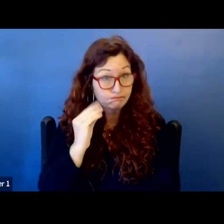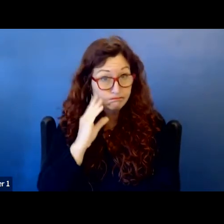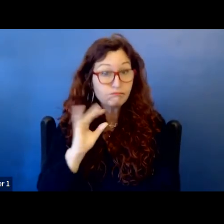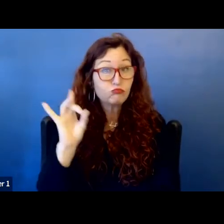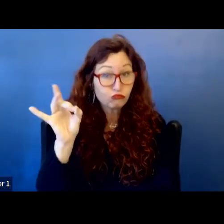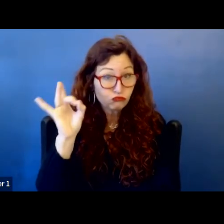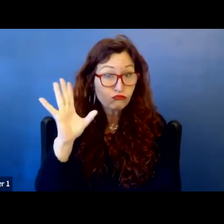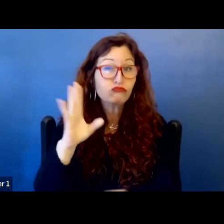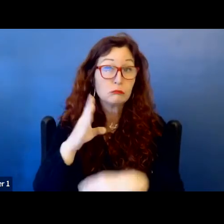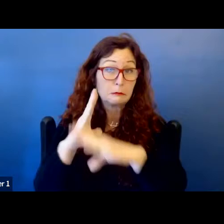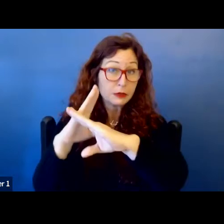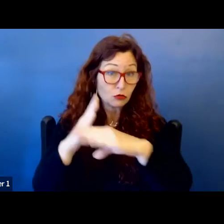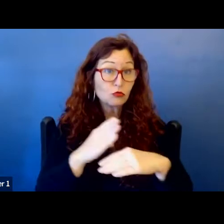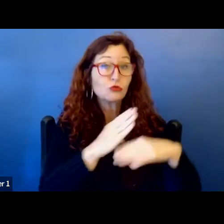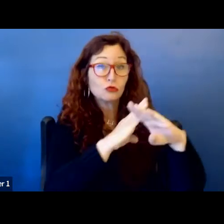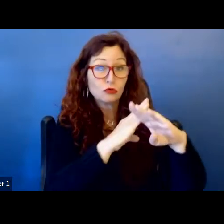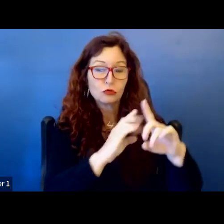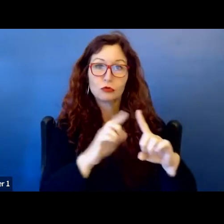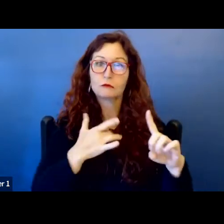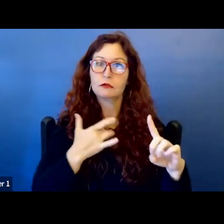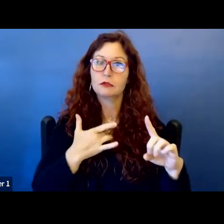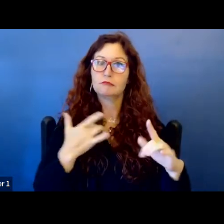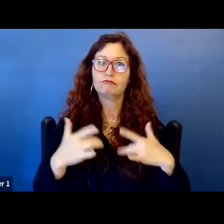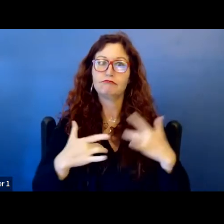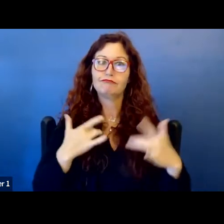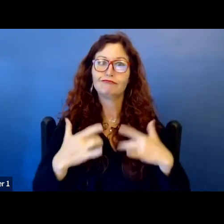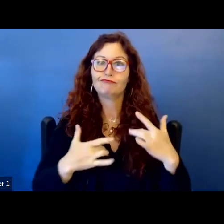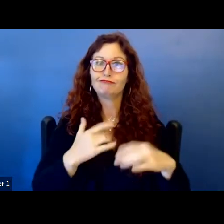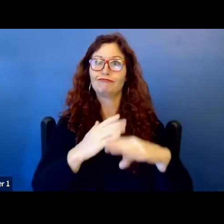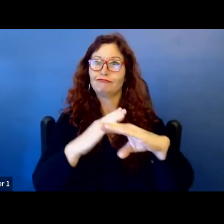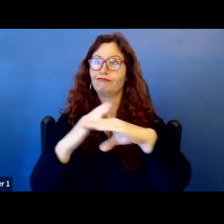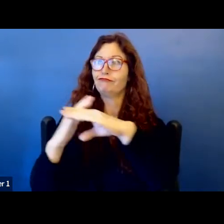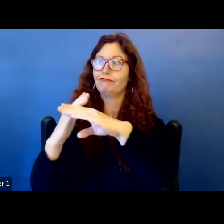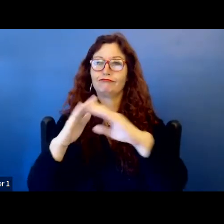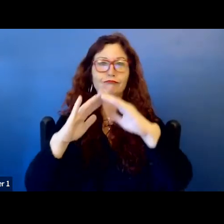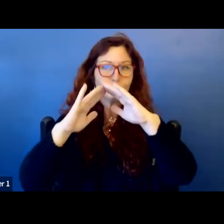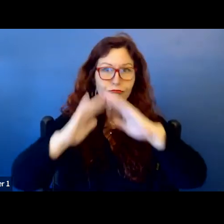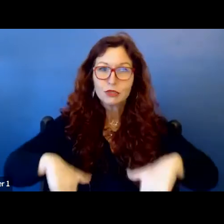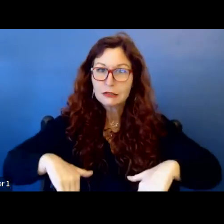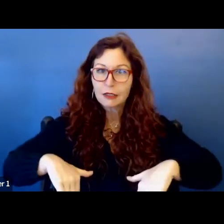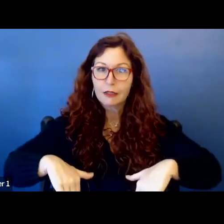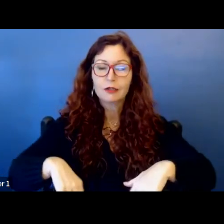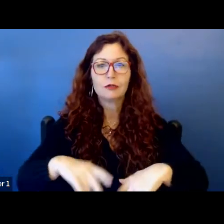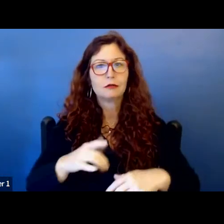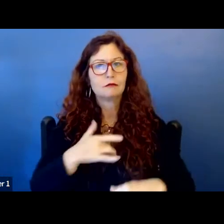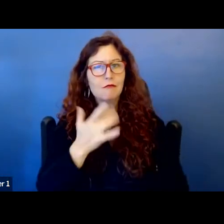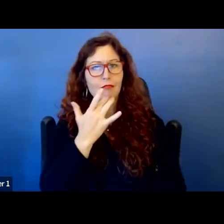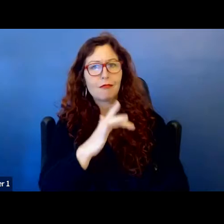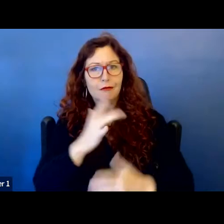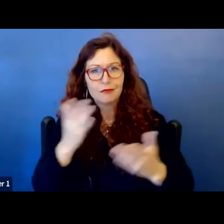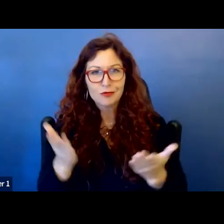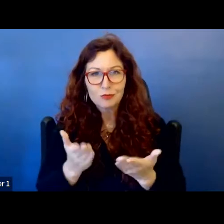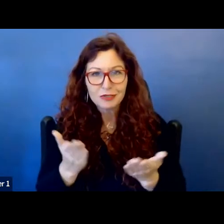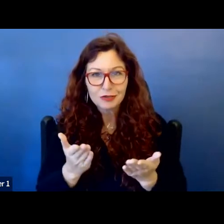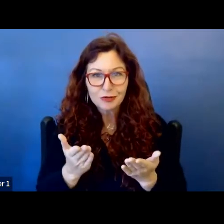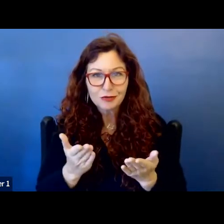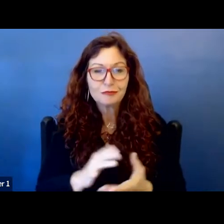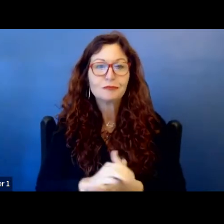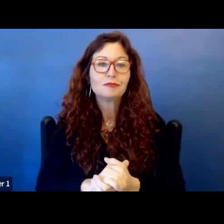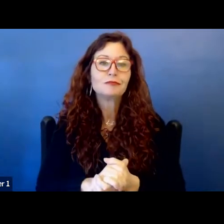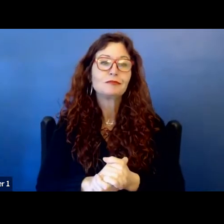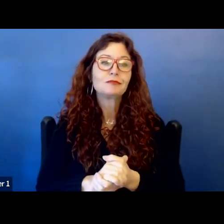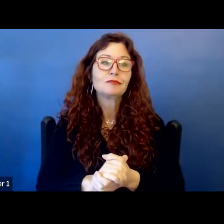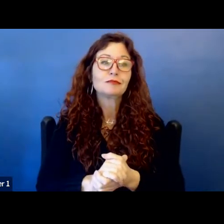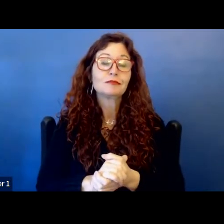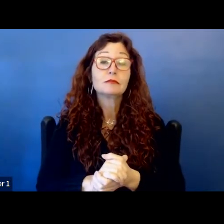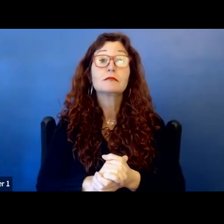pathway for the other future prosperities to engage and and to be heard um i want to echo the sentiments of